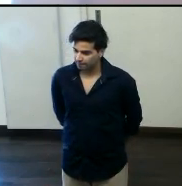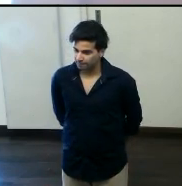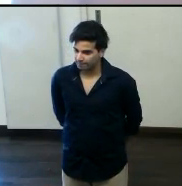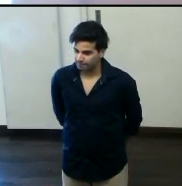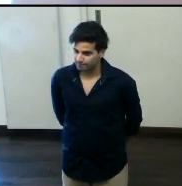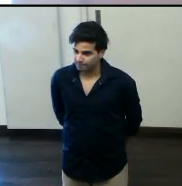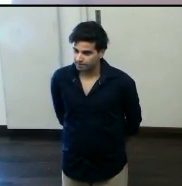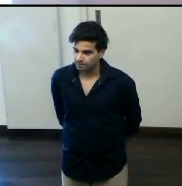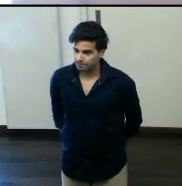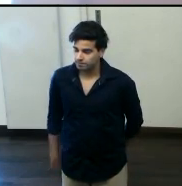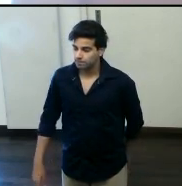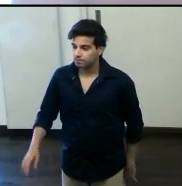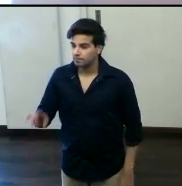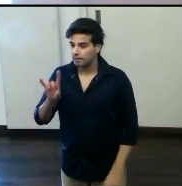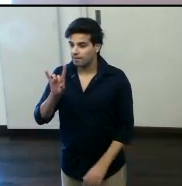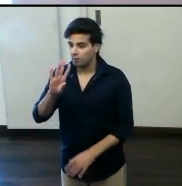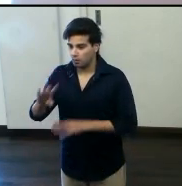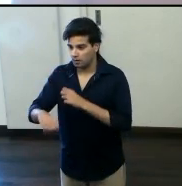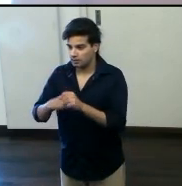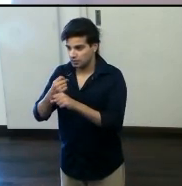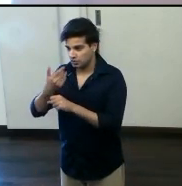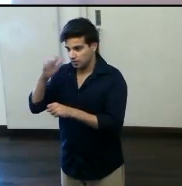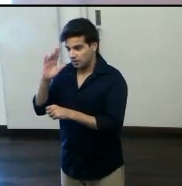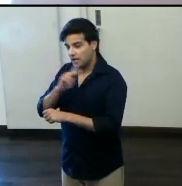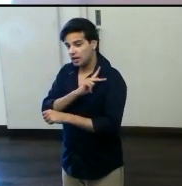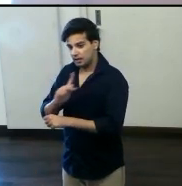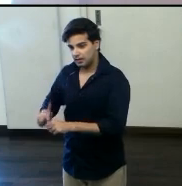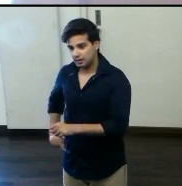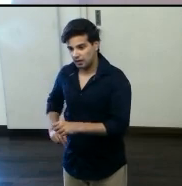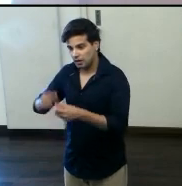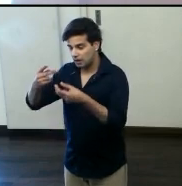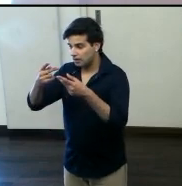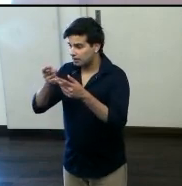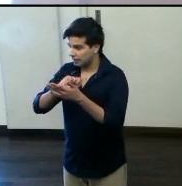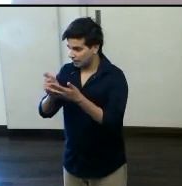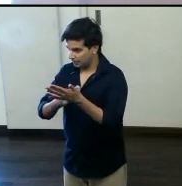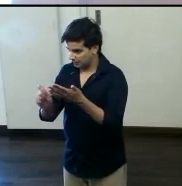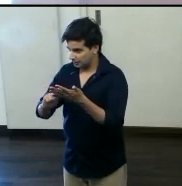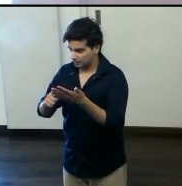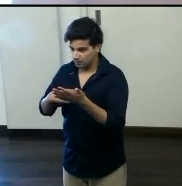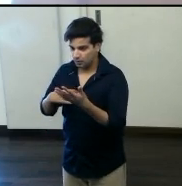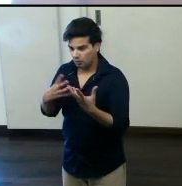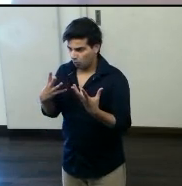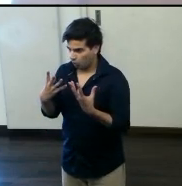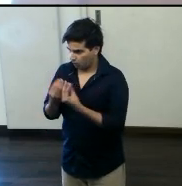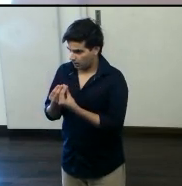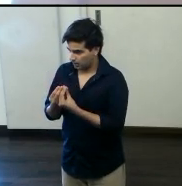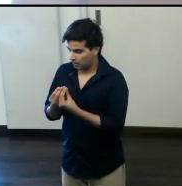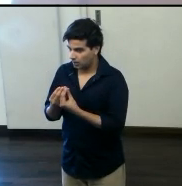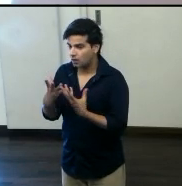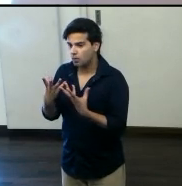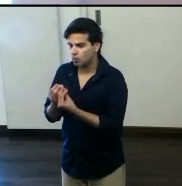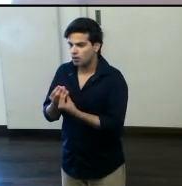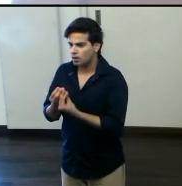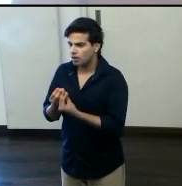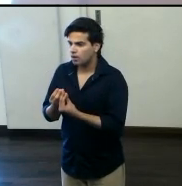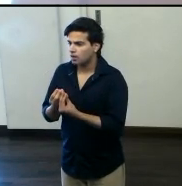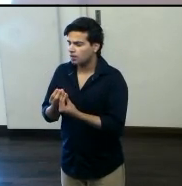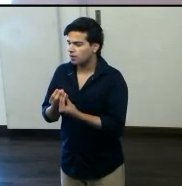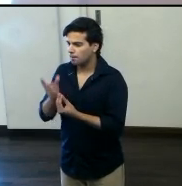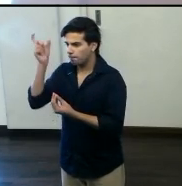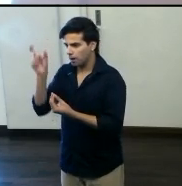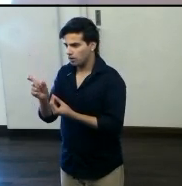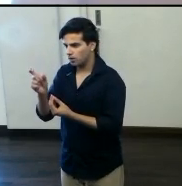14th century Kannada writing, we had an amazing poet